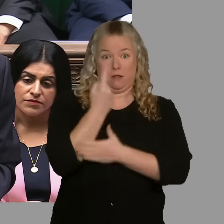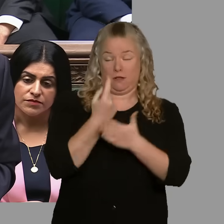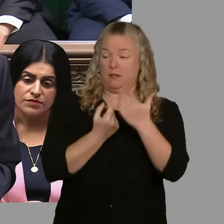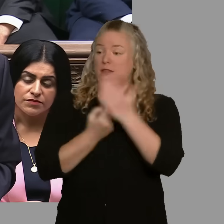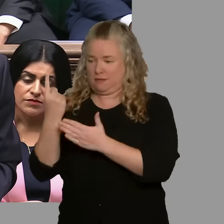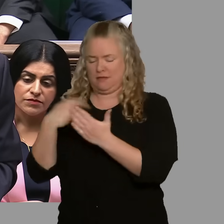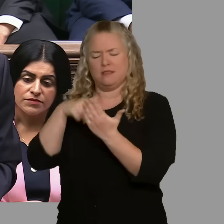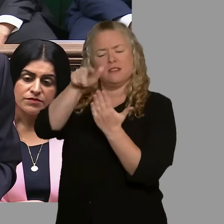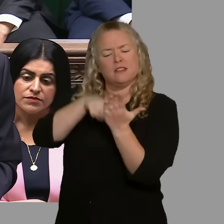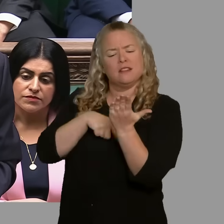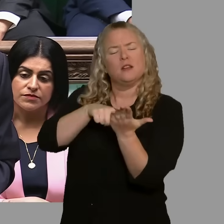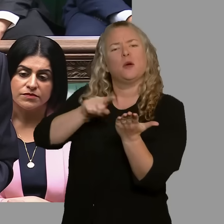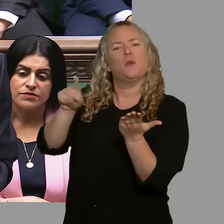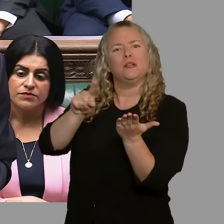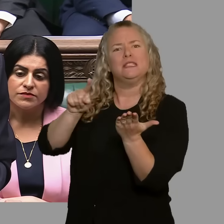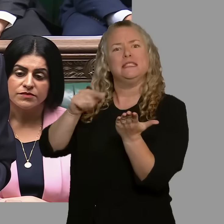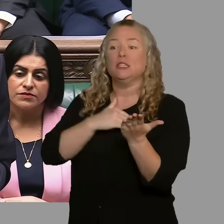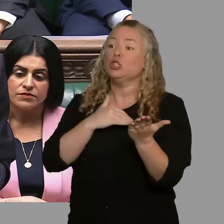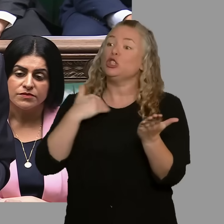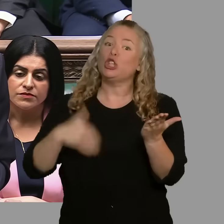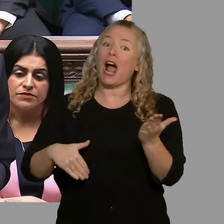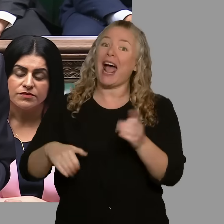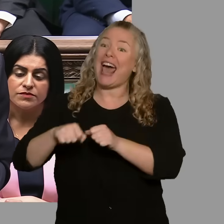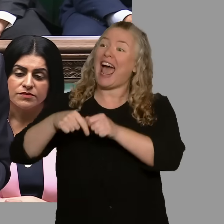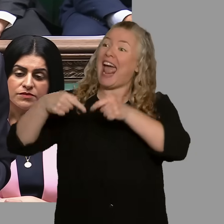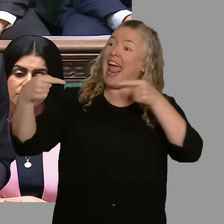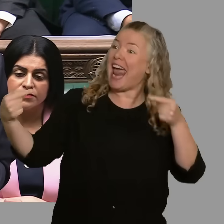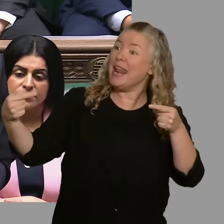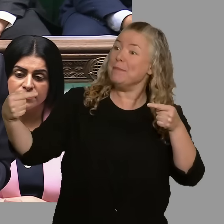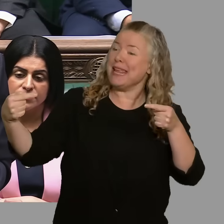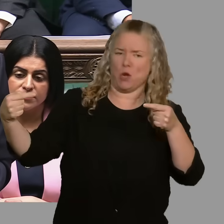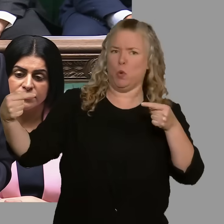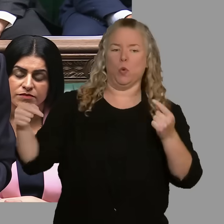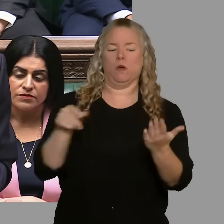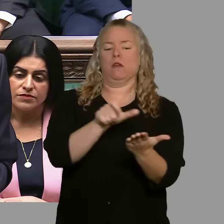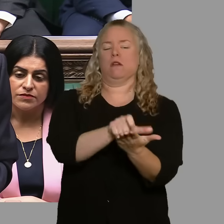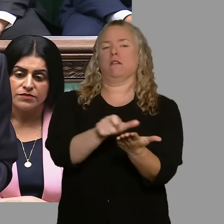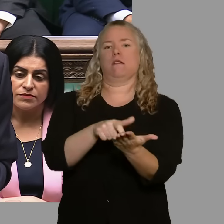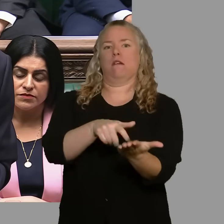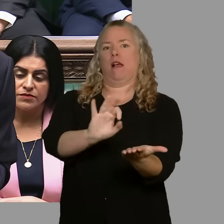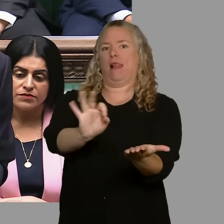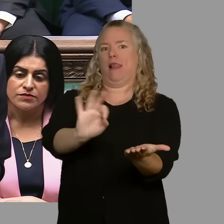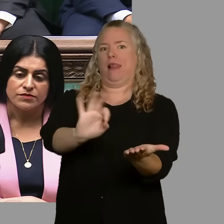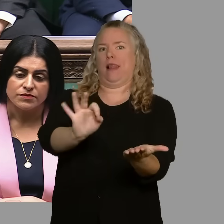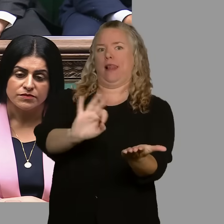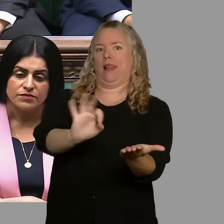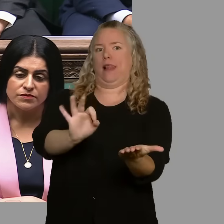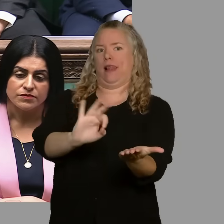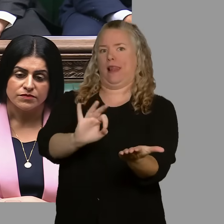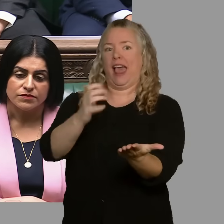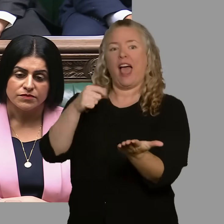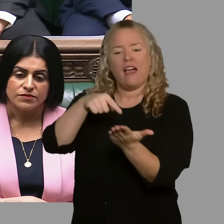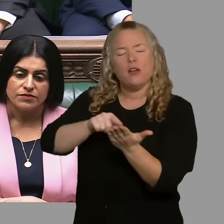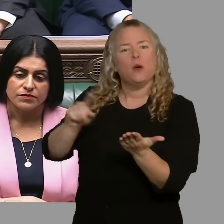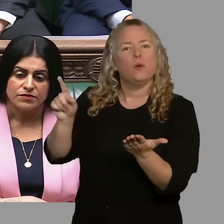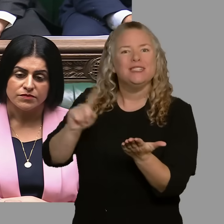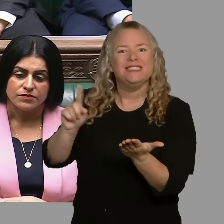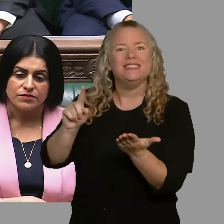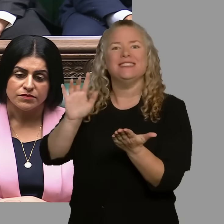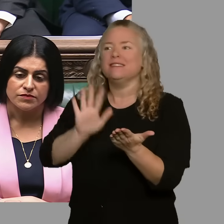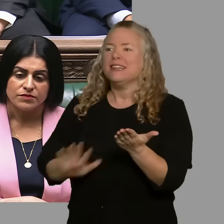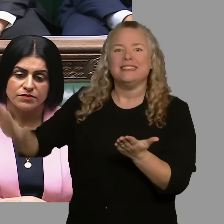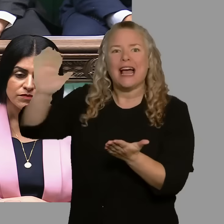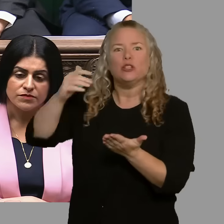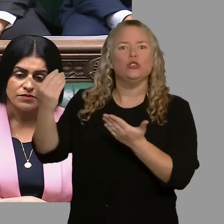poses a threat, and that the then government would engage with China to leave room open for constructive and